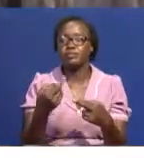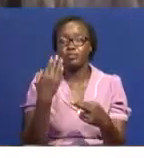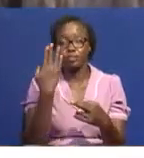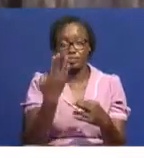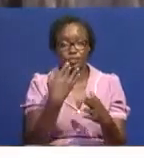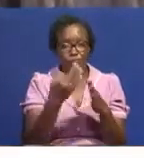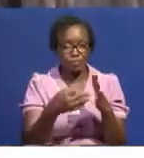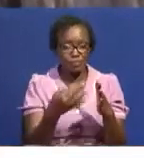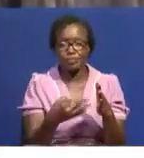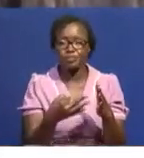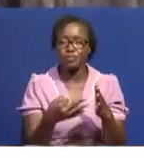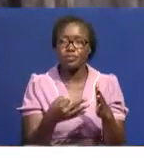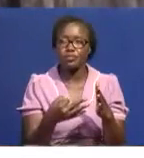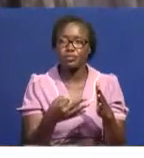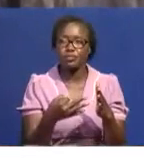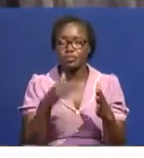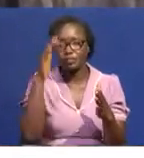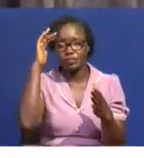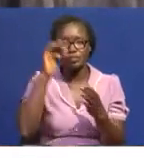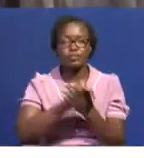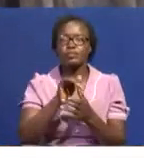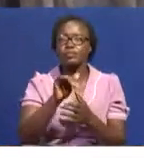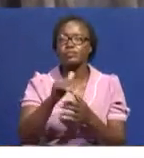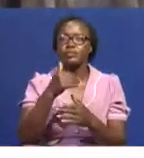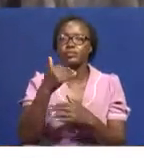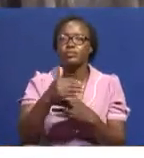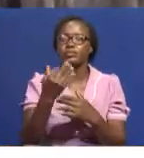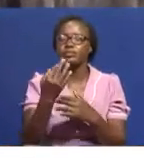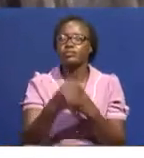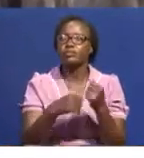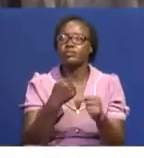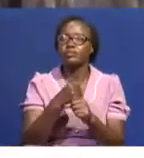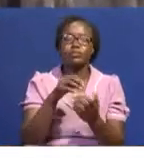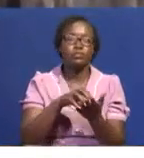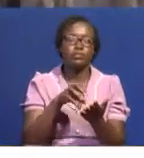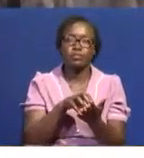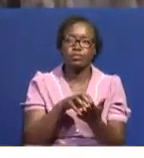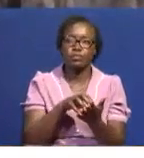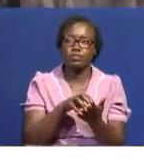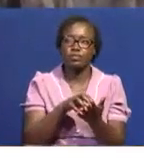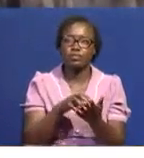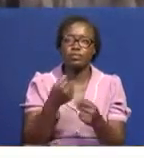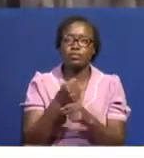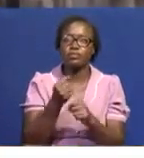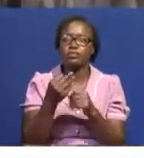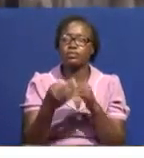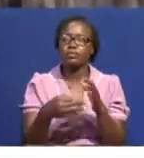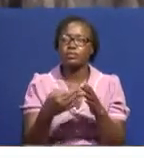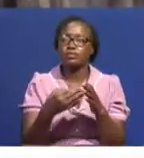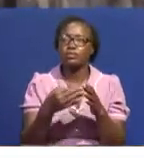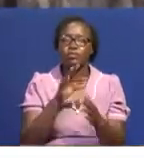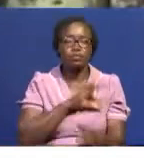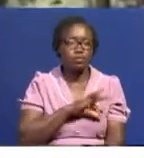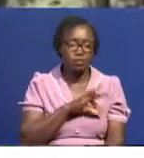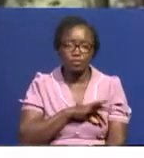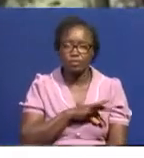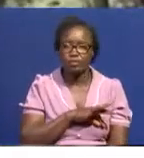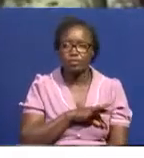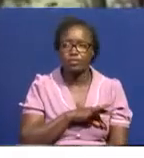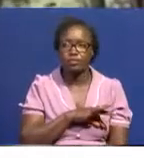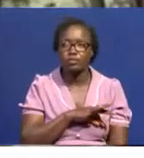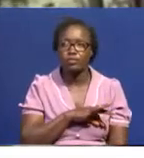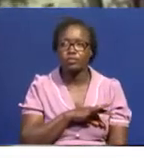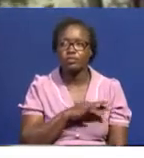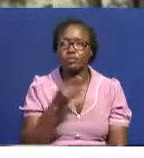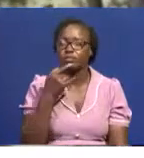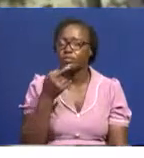factories. We believe that within the next 3 years, we should be in a position to make those factories profitable.